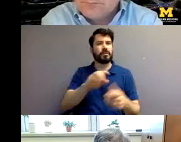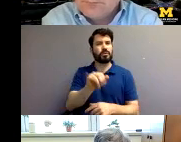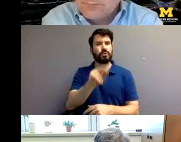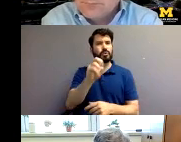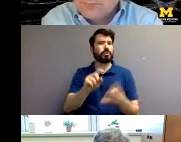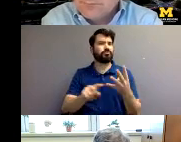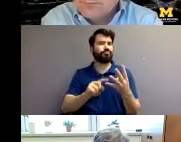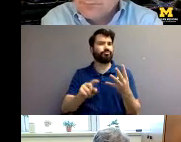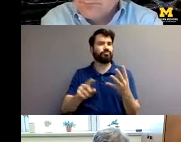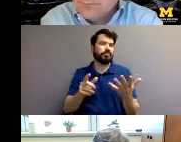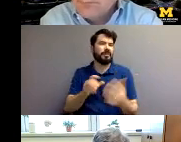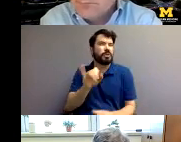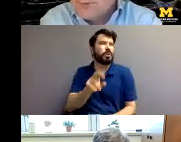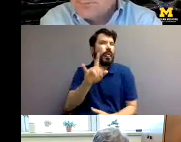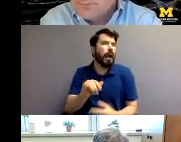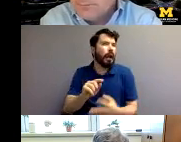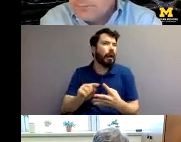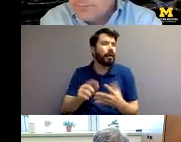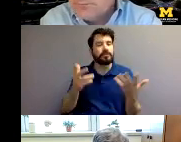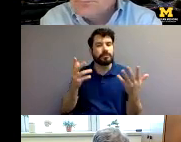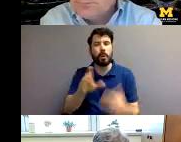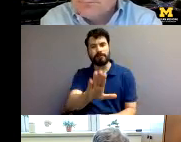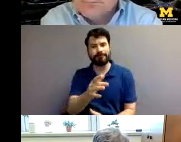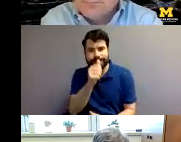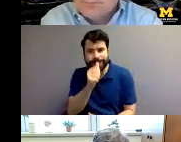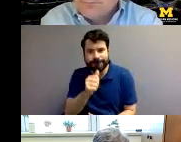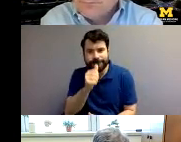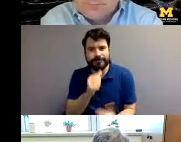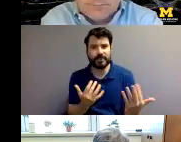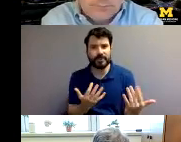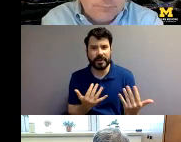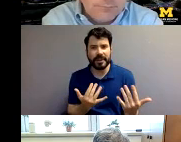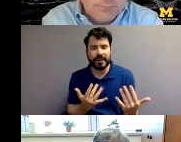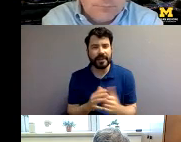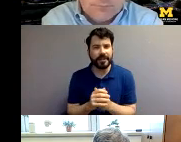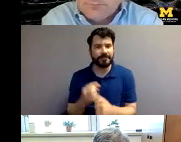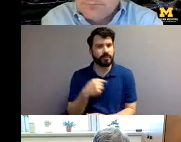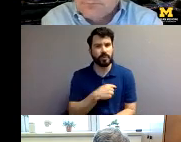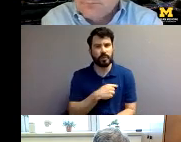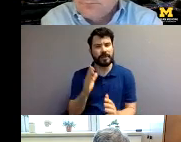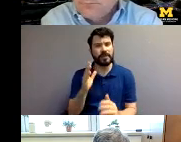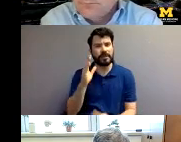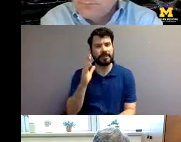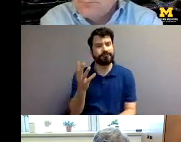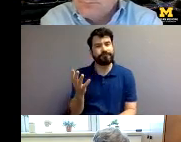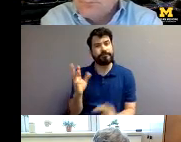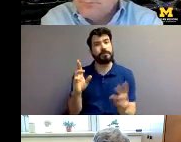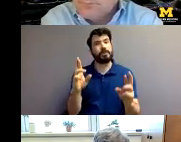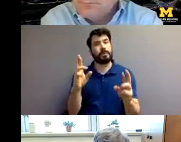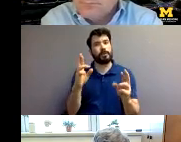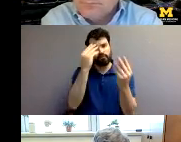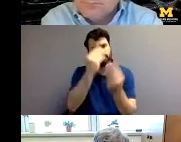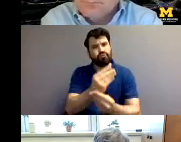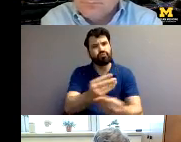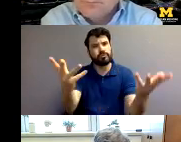at the latest it would be early July. So hang in there, and we will hope to be able to convey that to